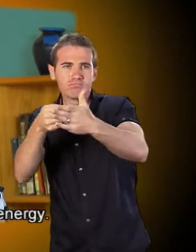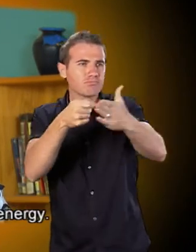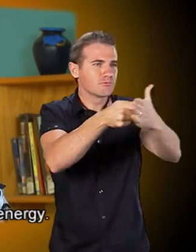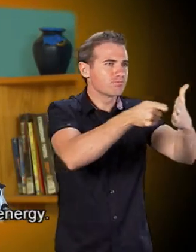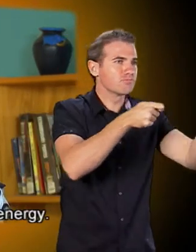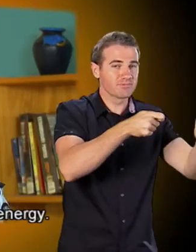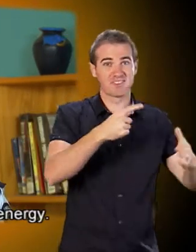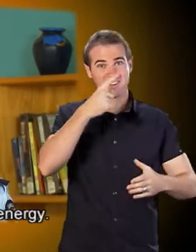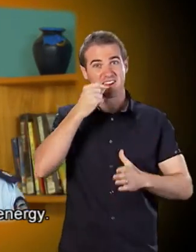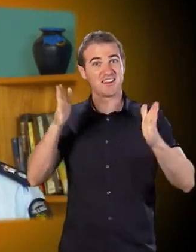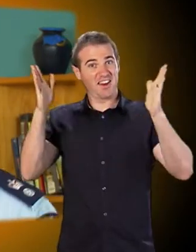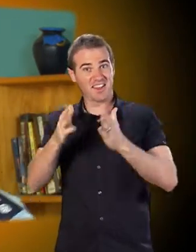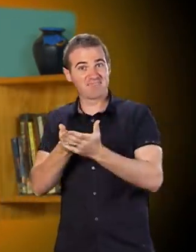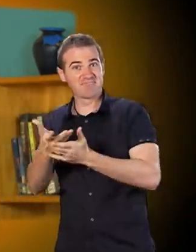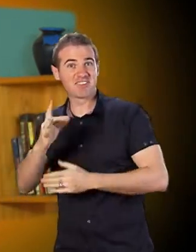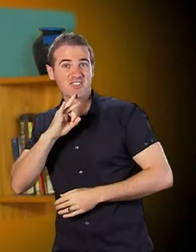and saving even more energy.